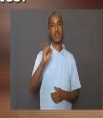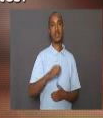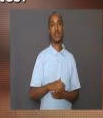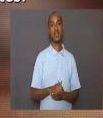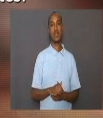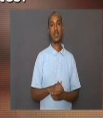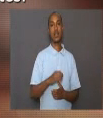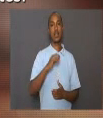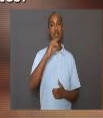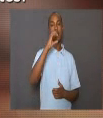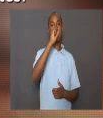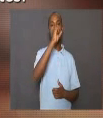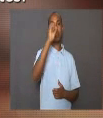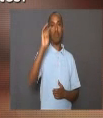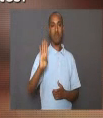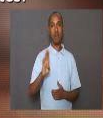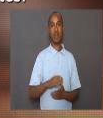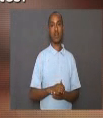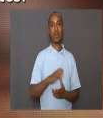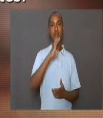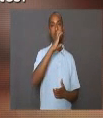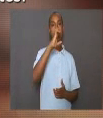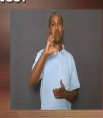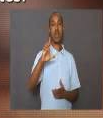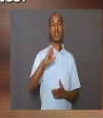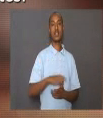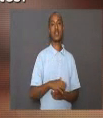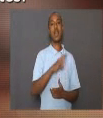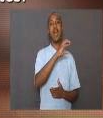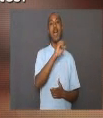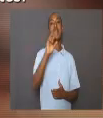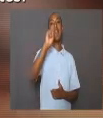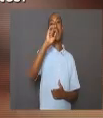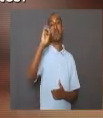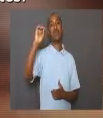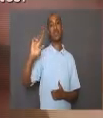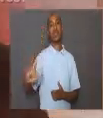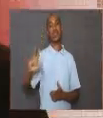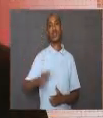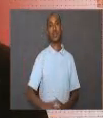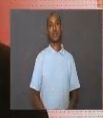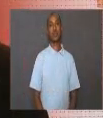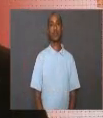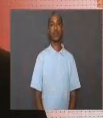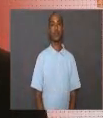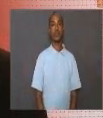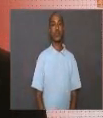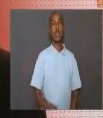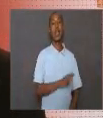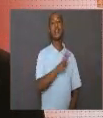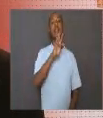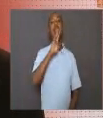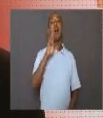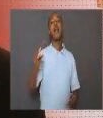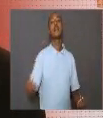sulfides, sulfates, chlorides, and nitrates. There